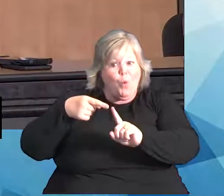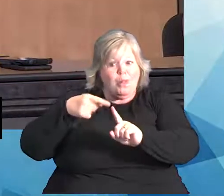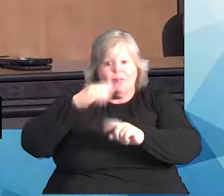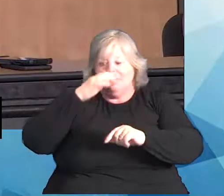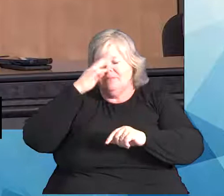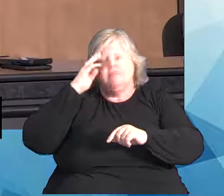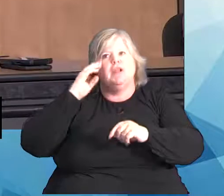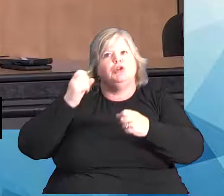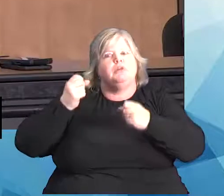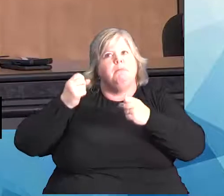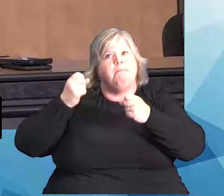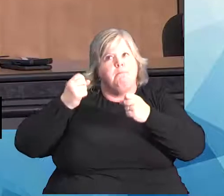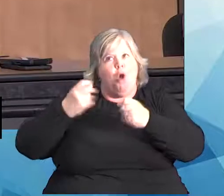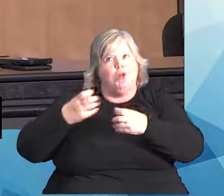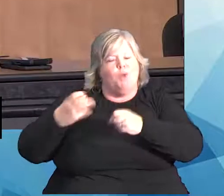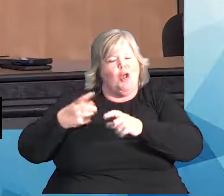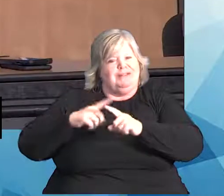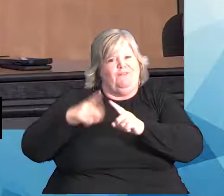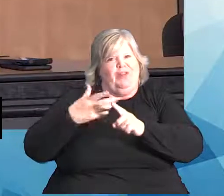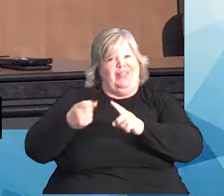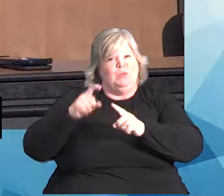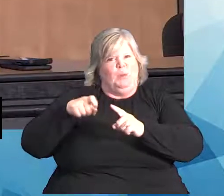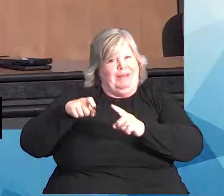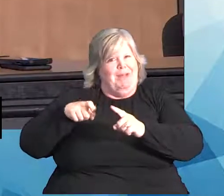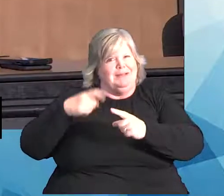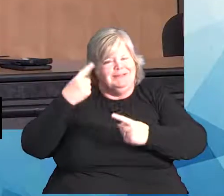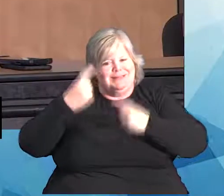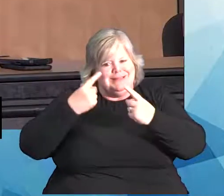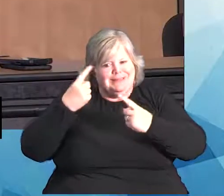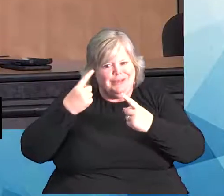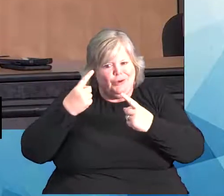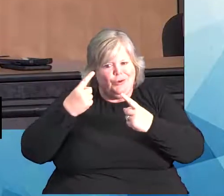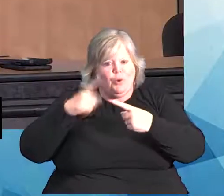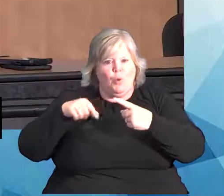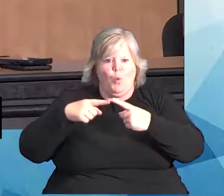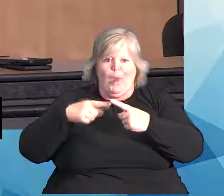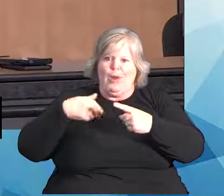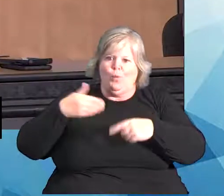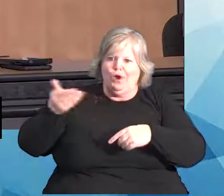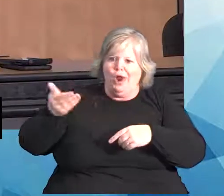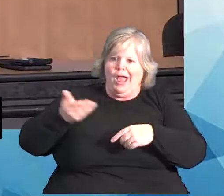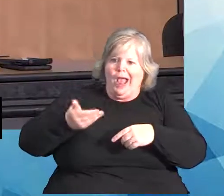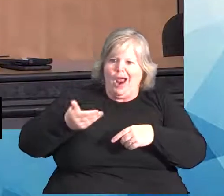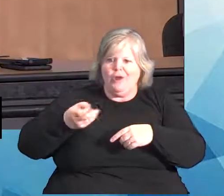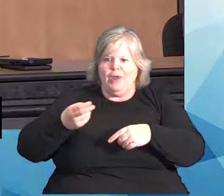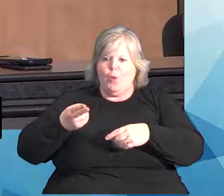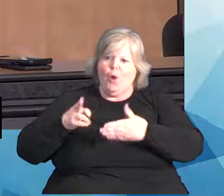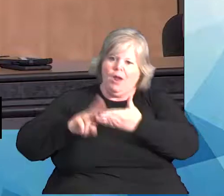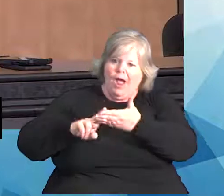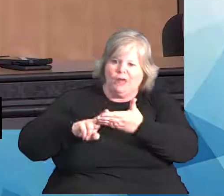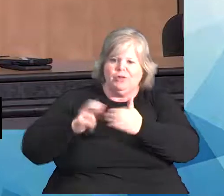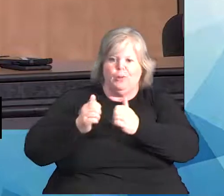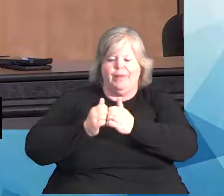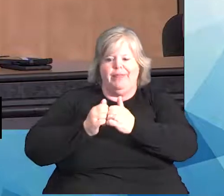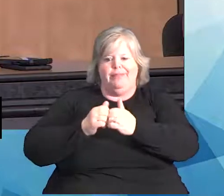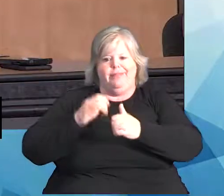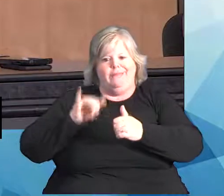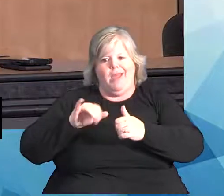multiple factors that need to be considered when we are bringing on an ombudsperson.